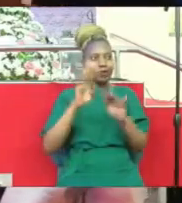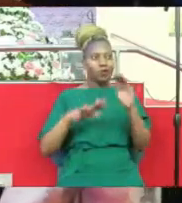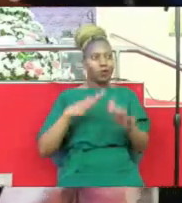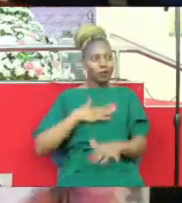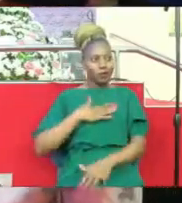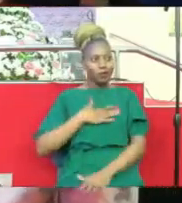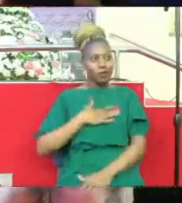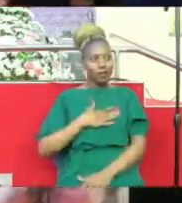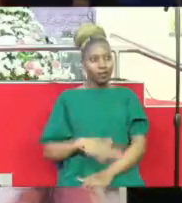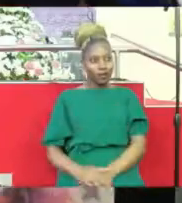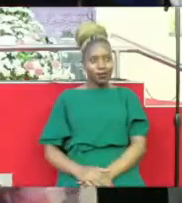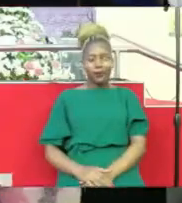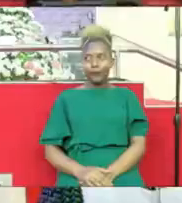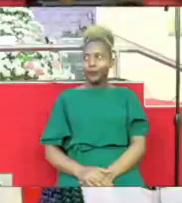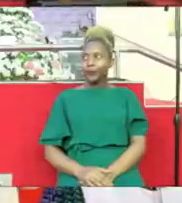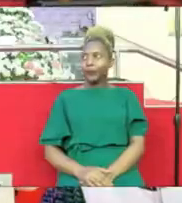game.